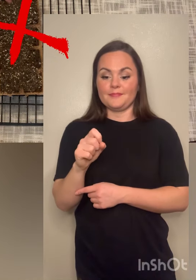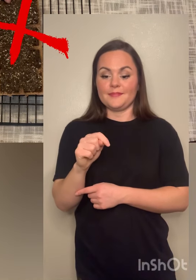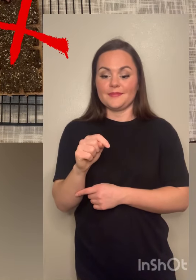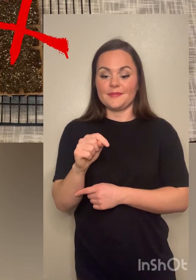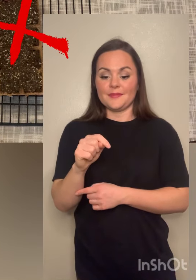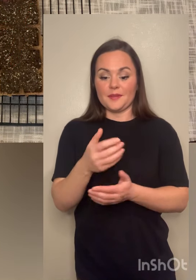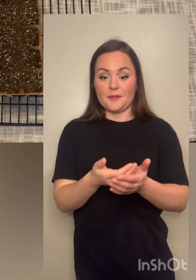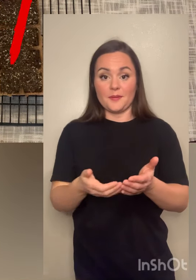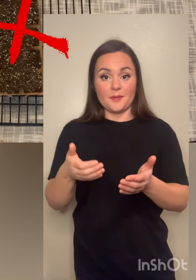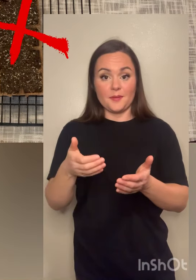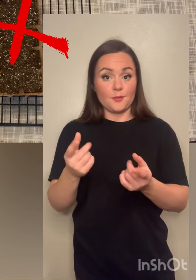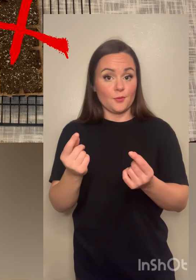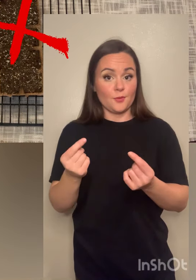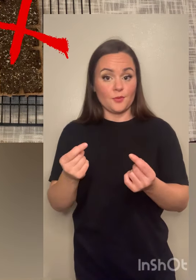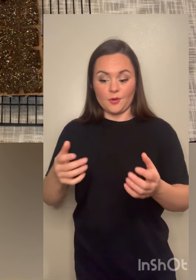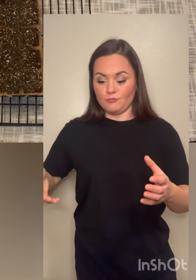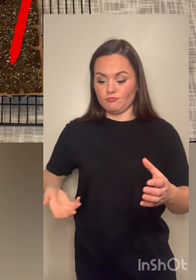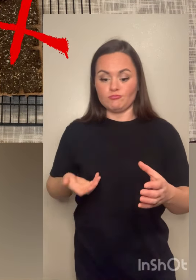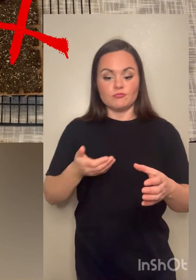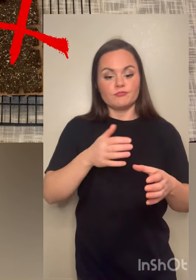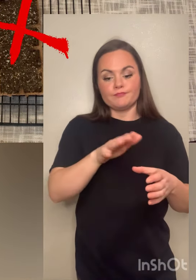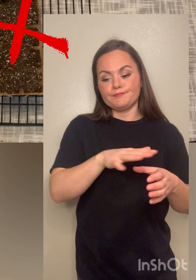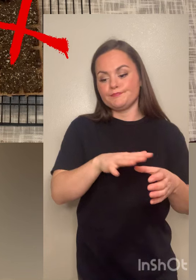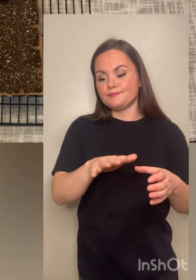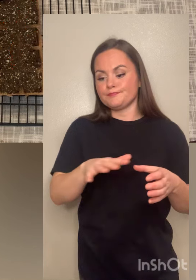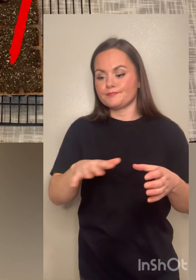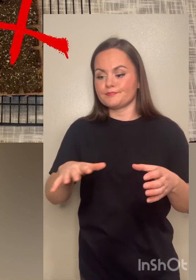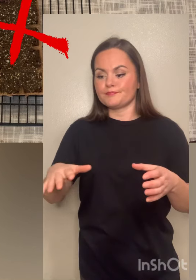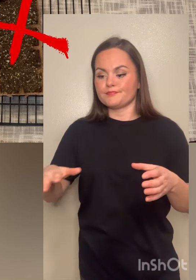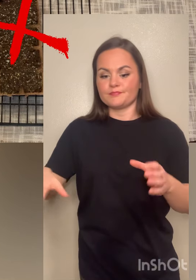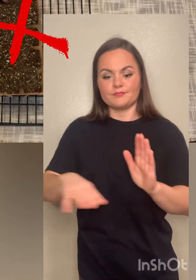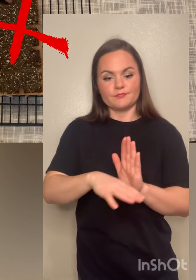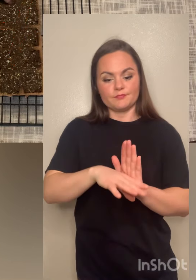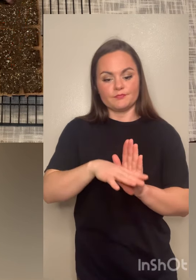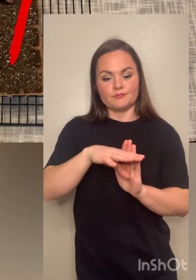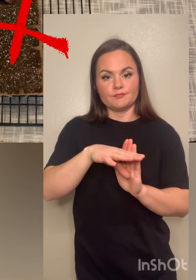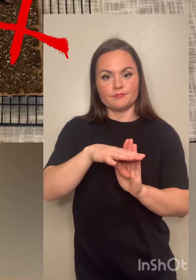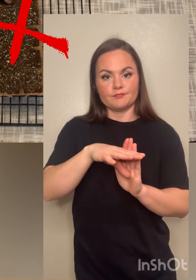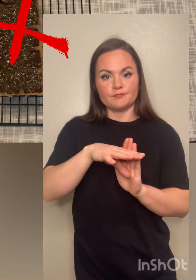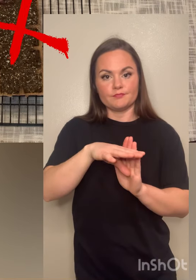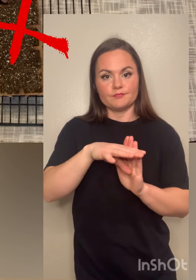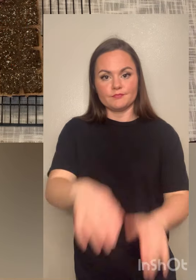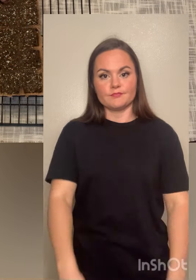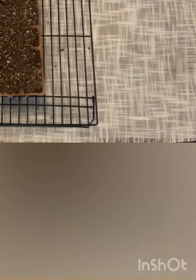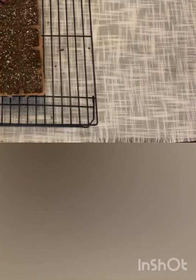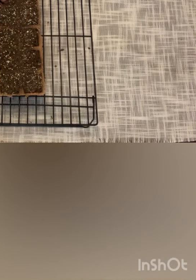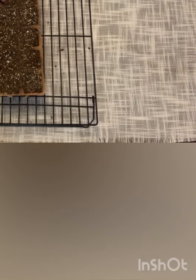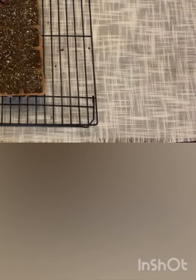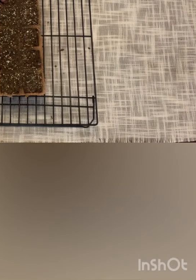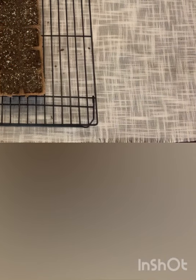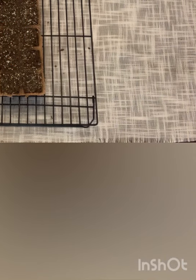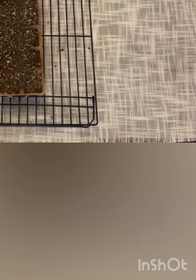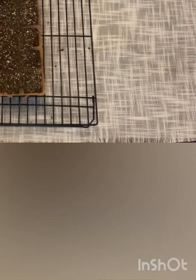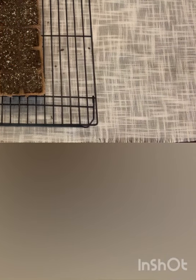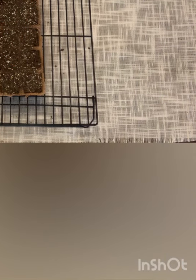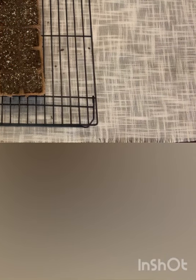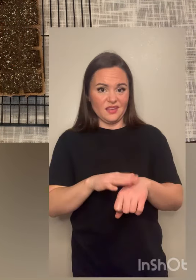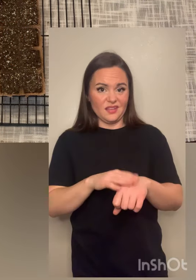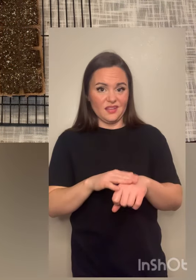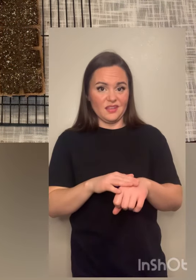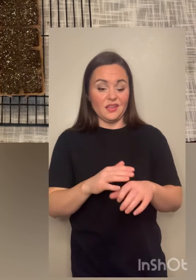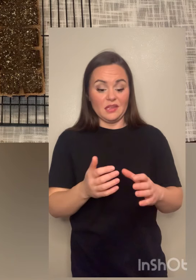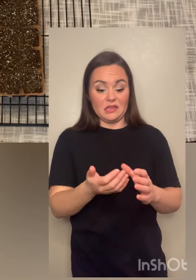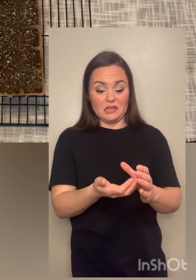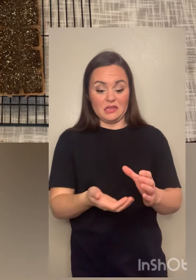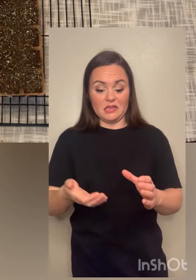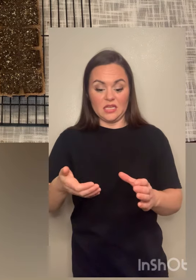Do not pat down or squish your mixture. Also, don't squish your seeds.